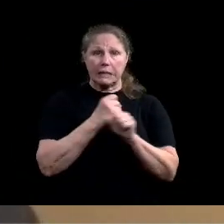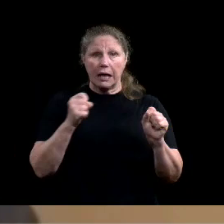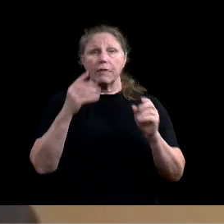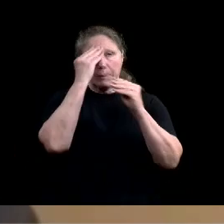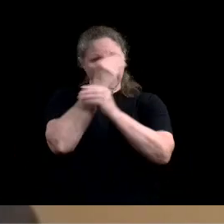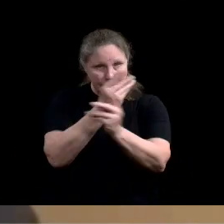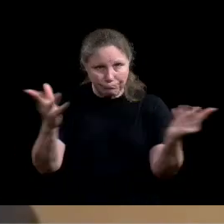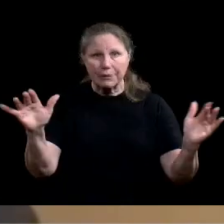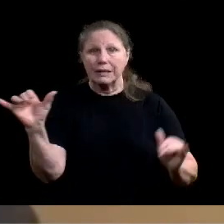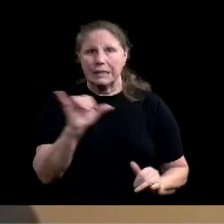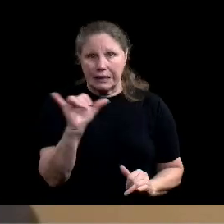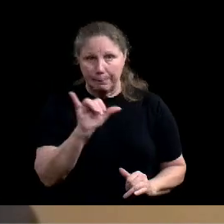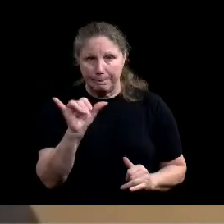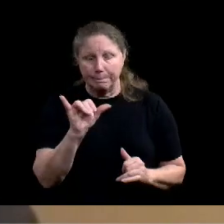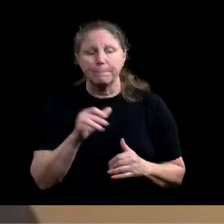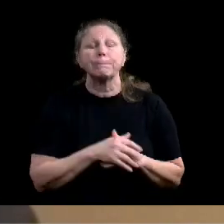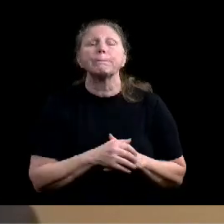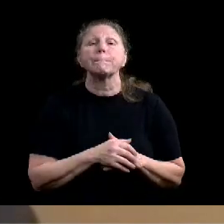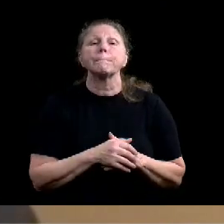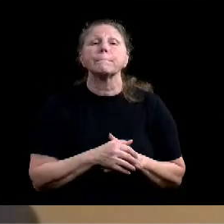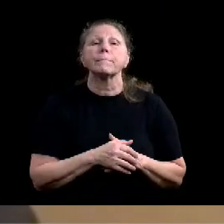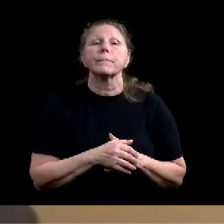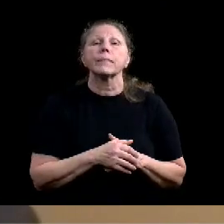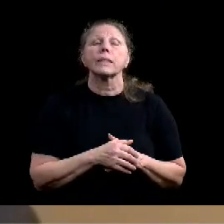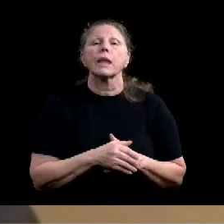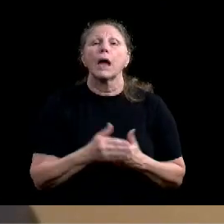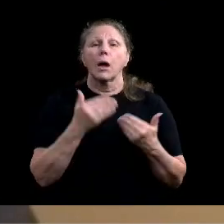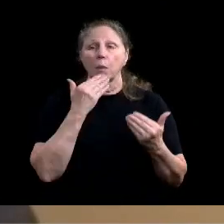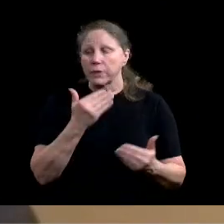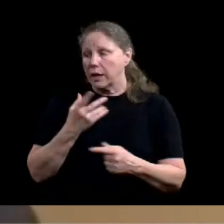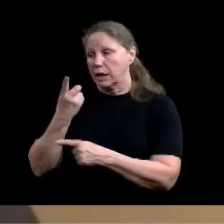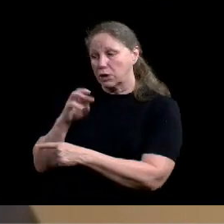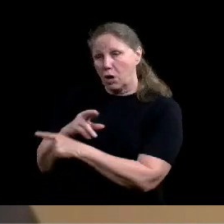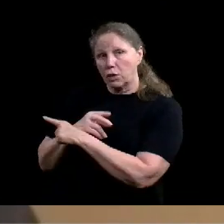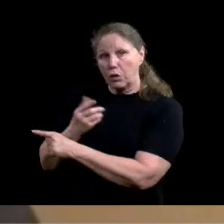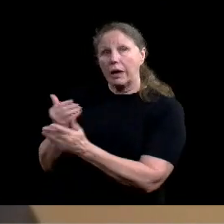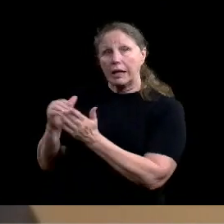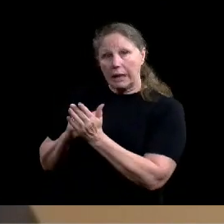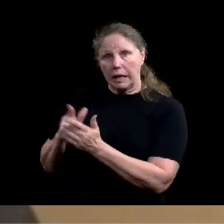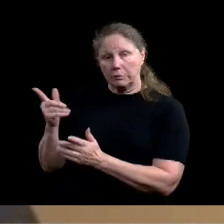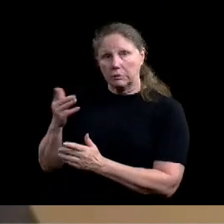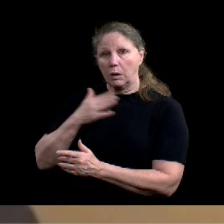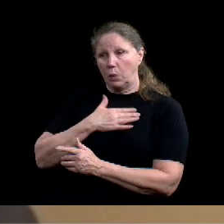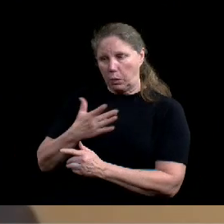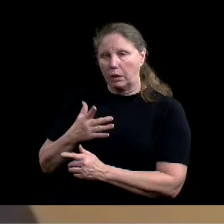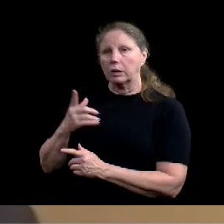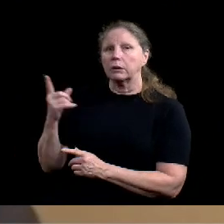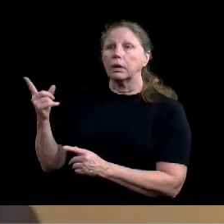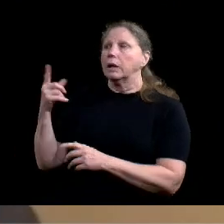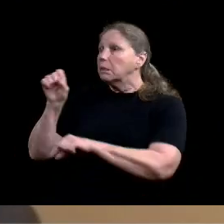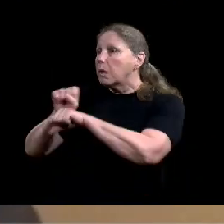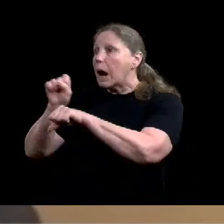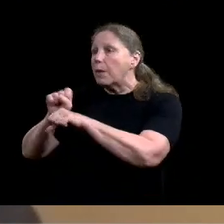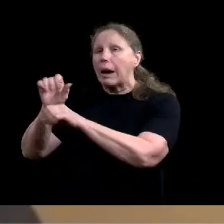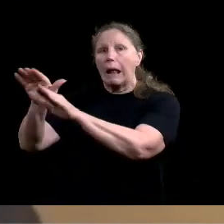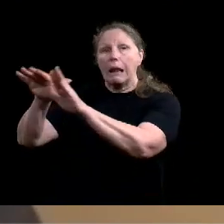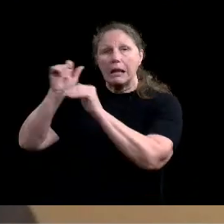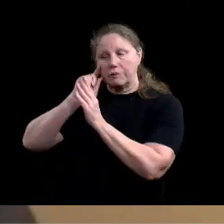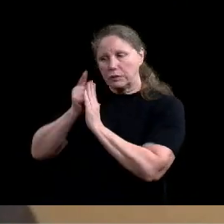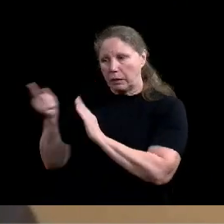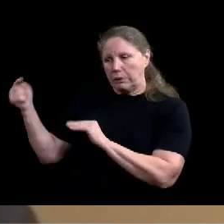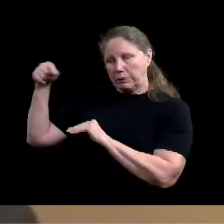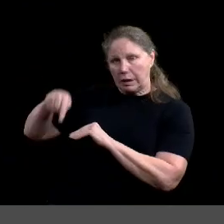Dr. Griggs again for being willing to take the time to be on these press conferences with us. Dr. Griggs,